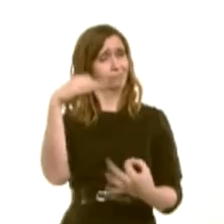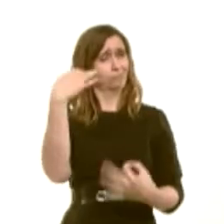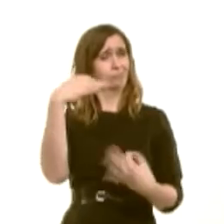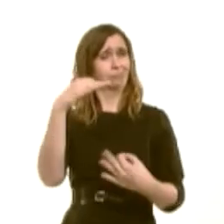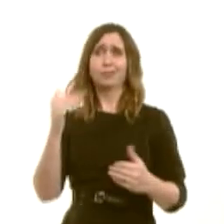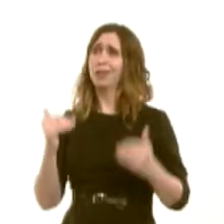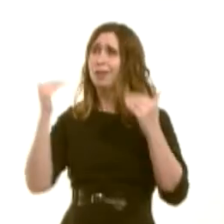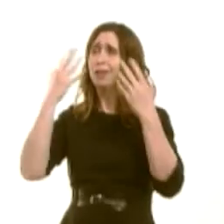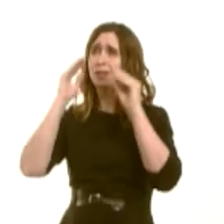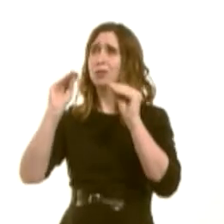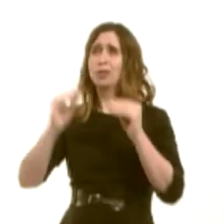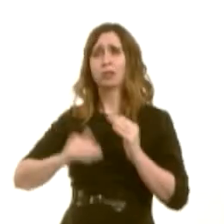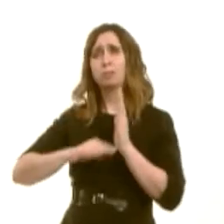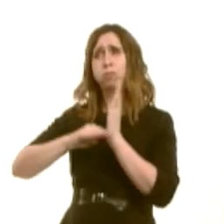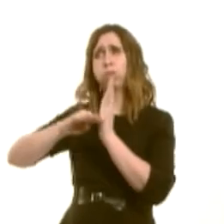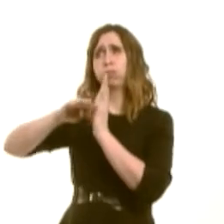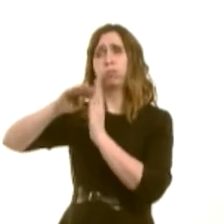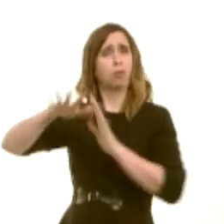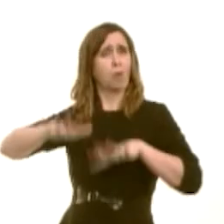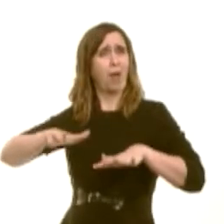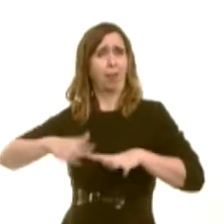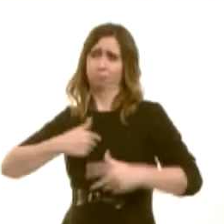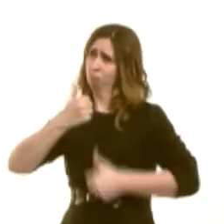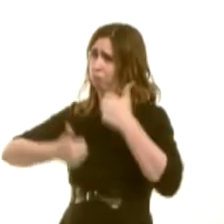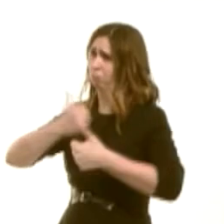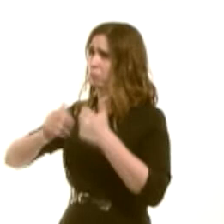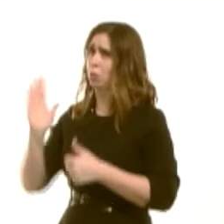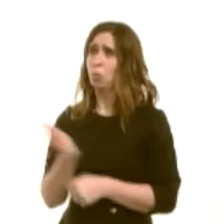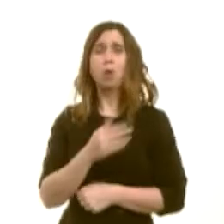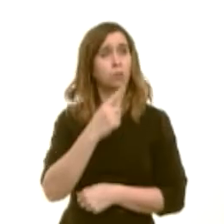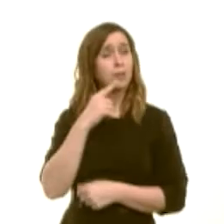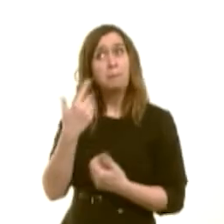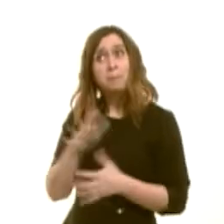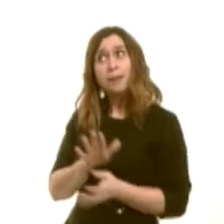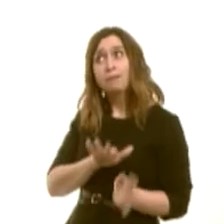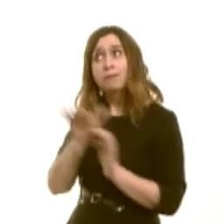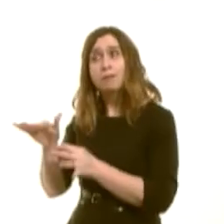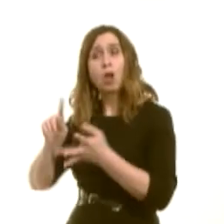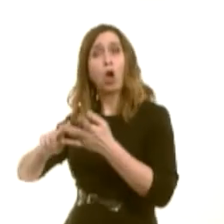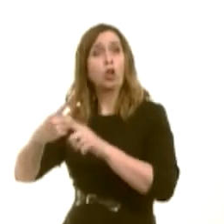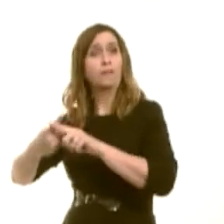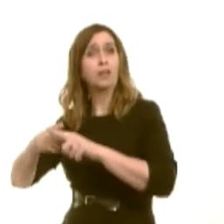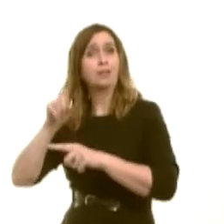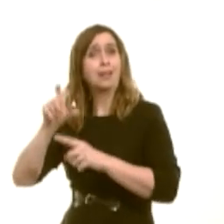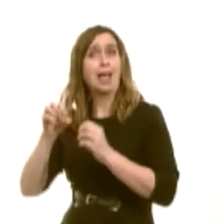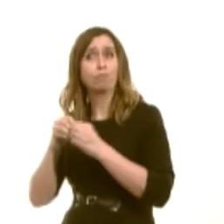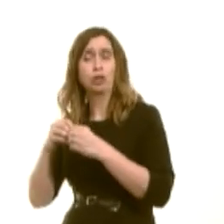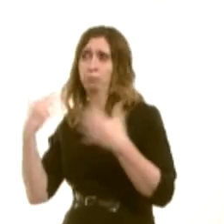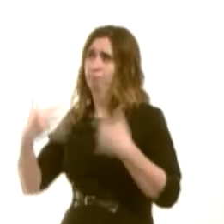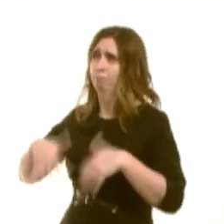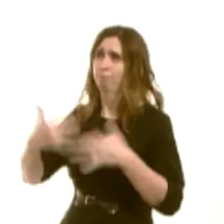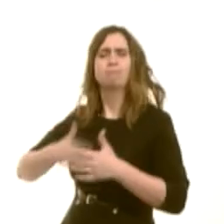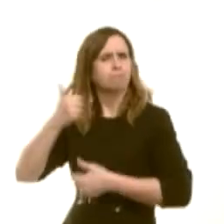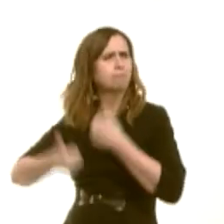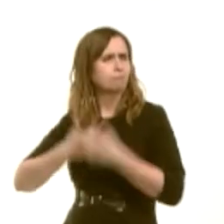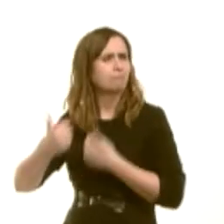higher education and other forms of education in Wales. But he mentions the Oxbridge process. It's good to see youngsters making sure